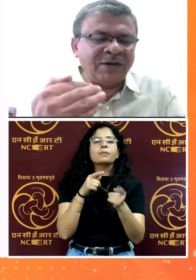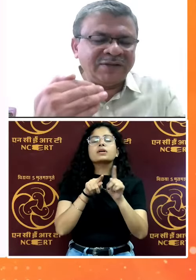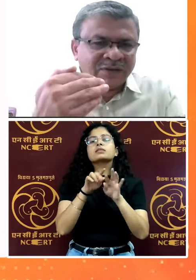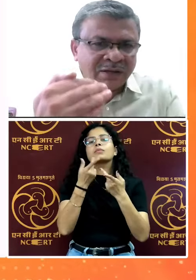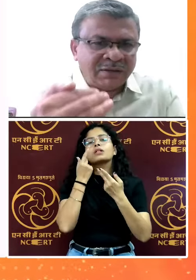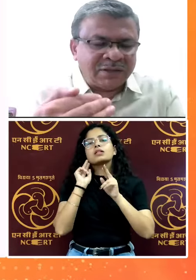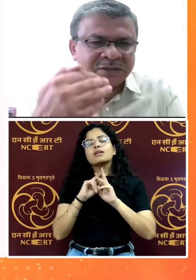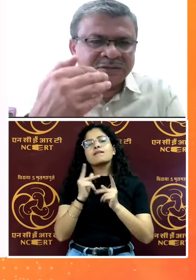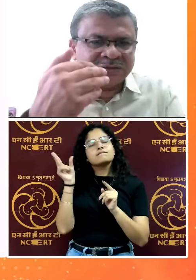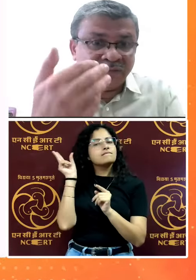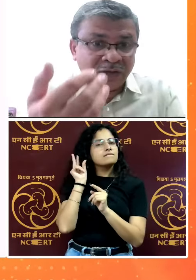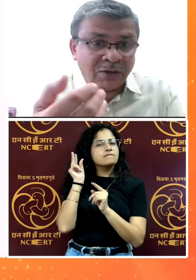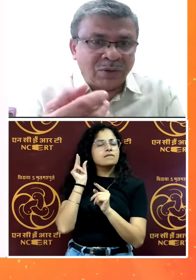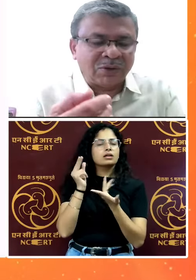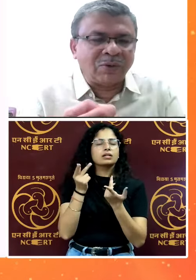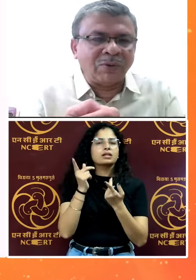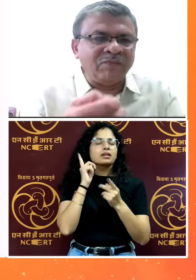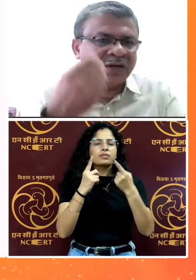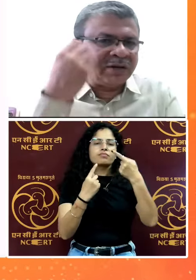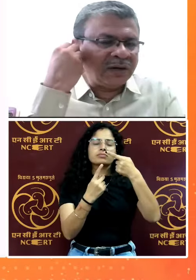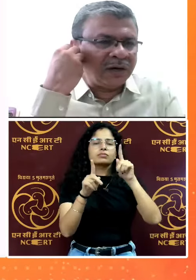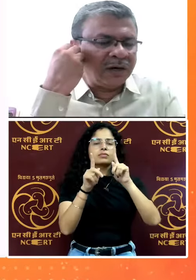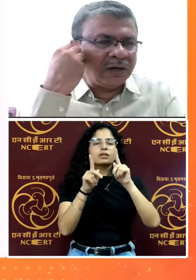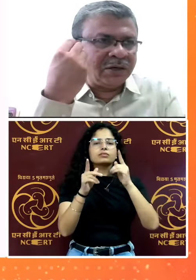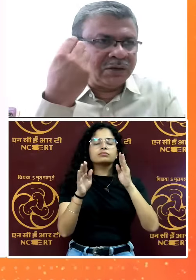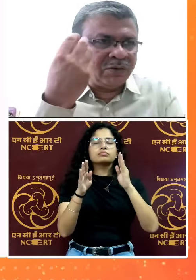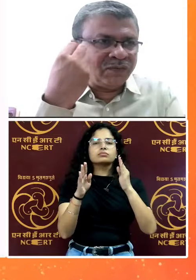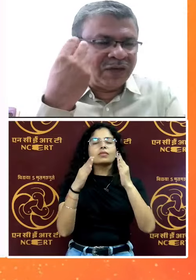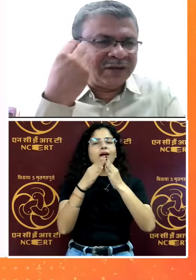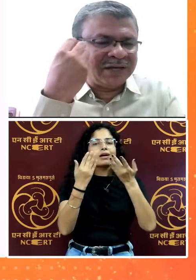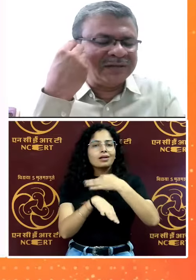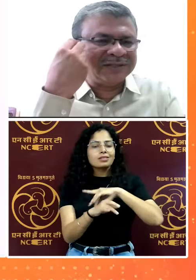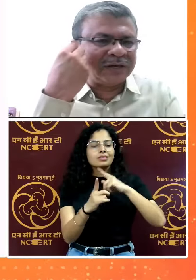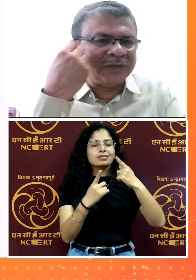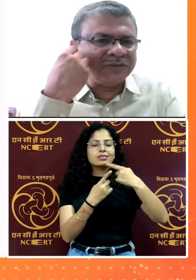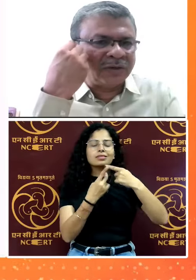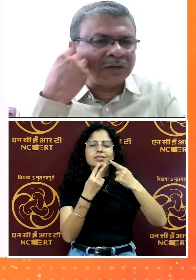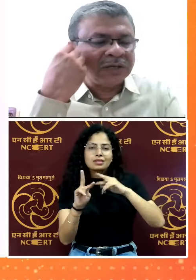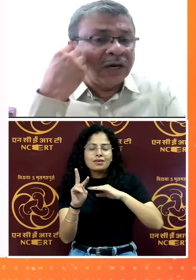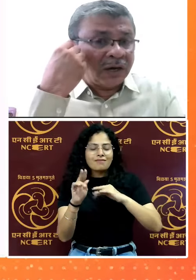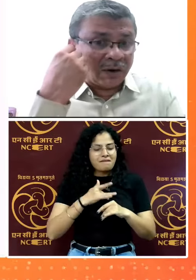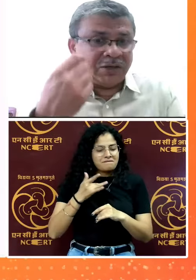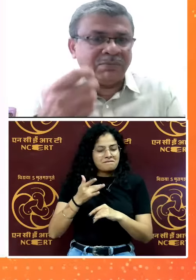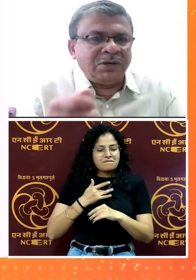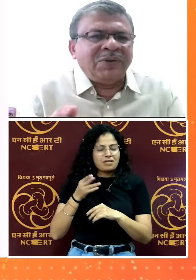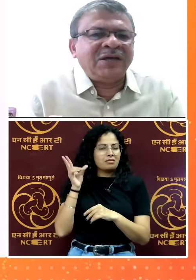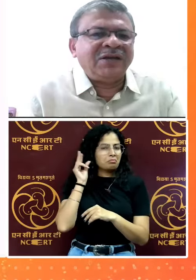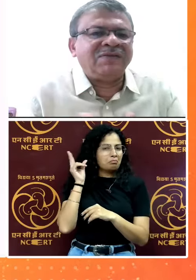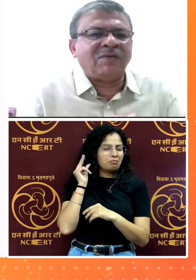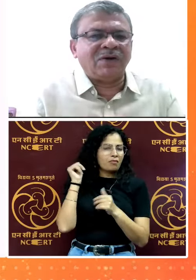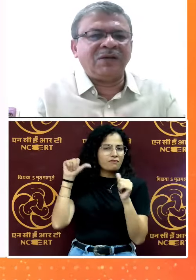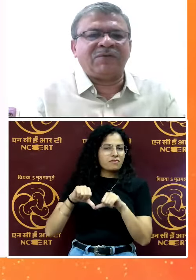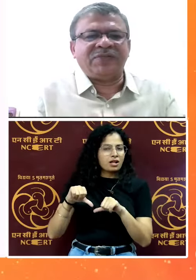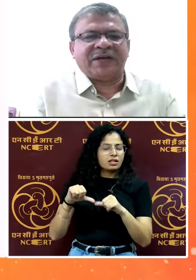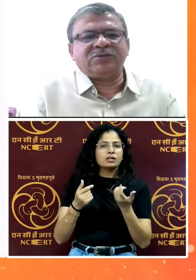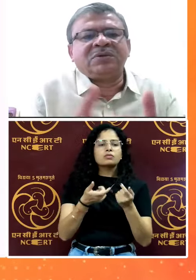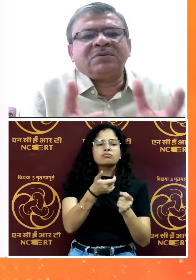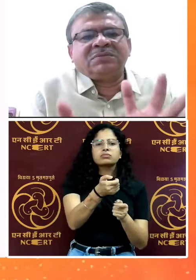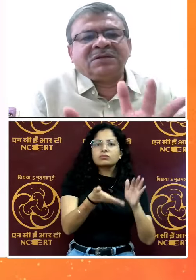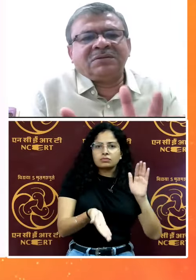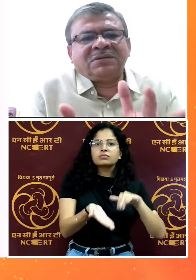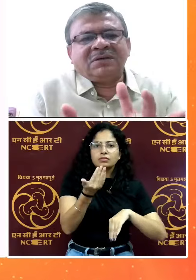when you are listening the TV in your home, when you feel that the sound is not audible, you increase the volume of